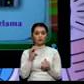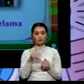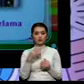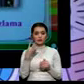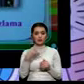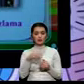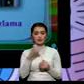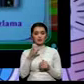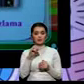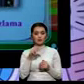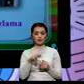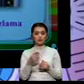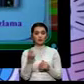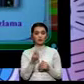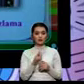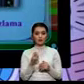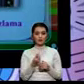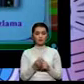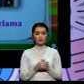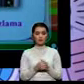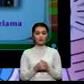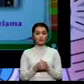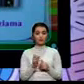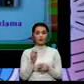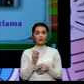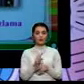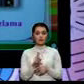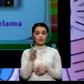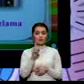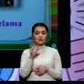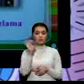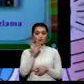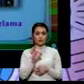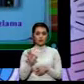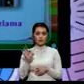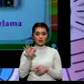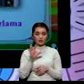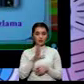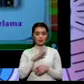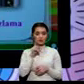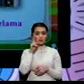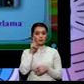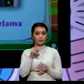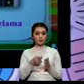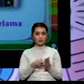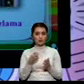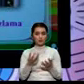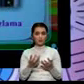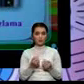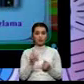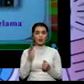40 santimetr kam. Masalamiz nima haqida ekanligini bilib oldik